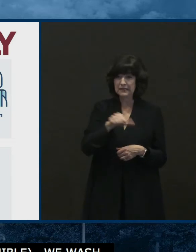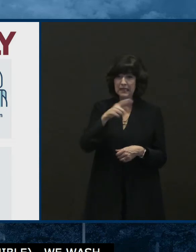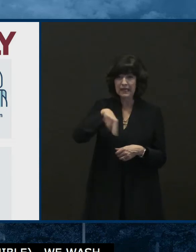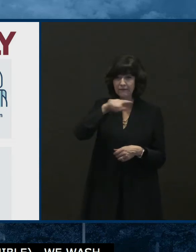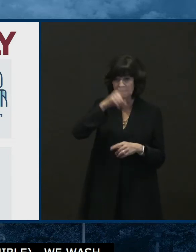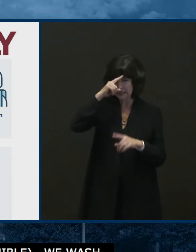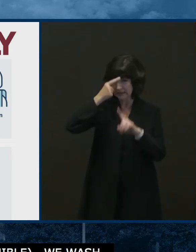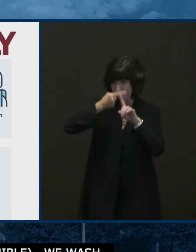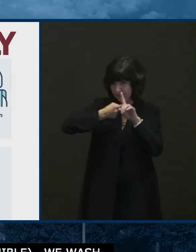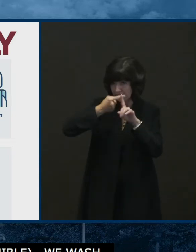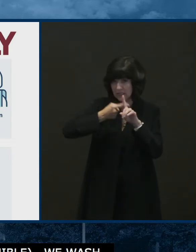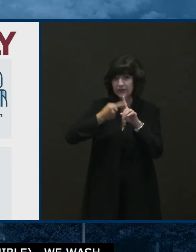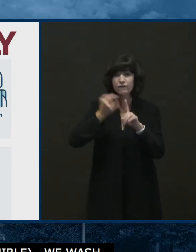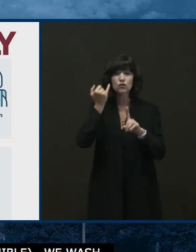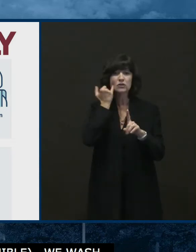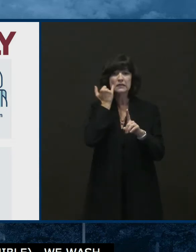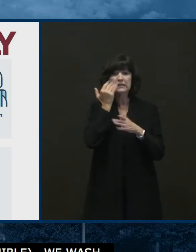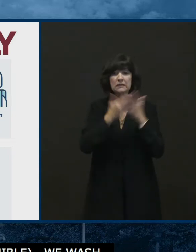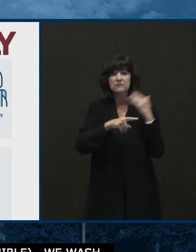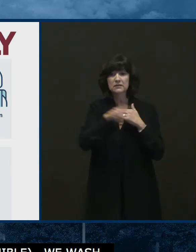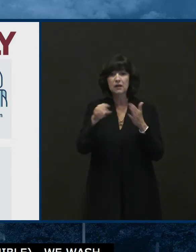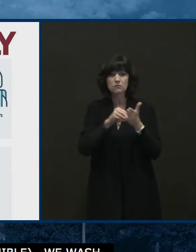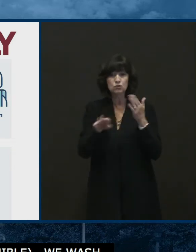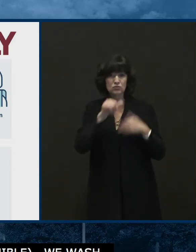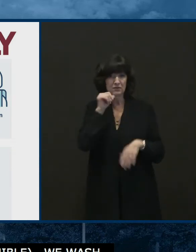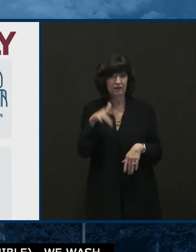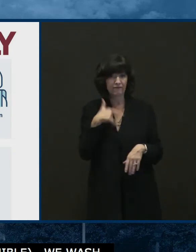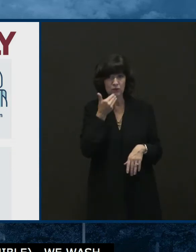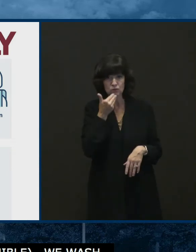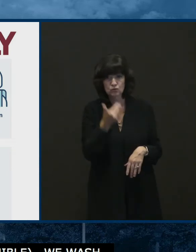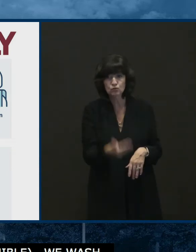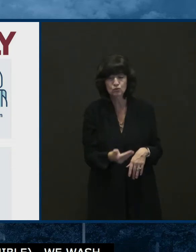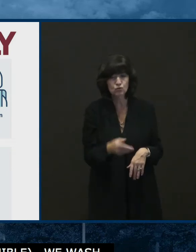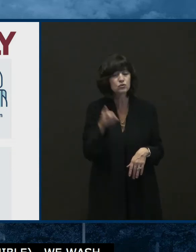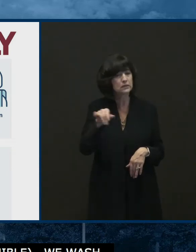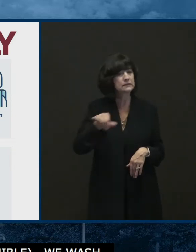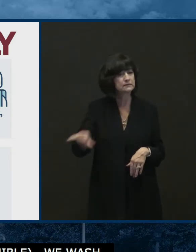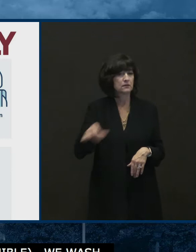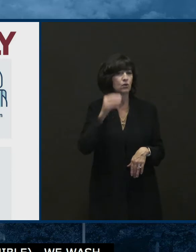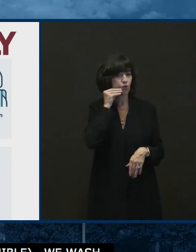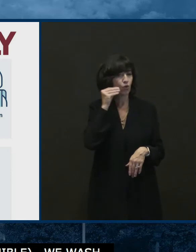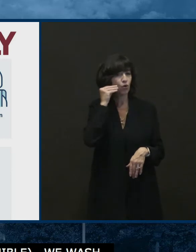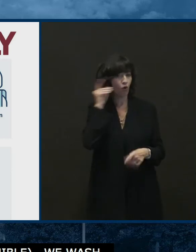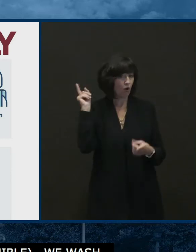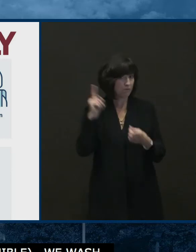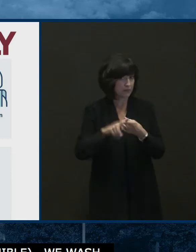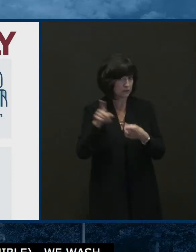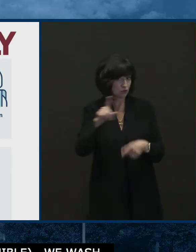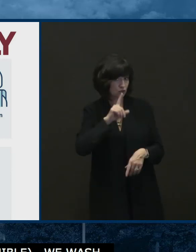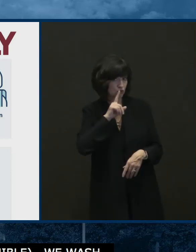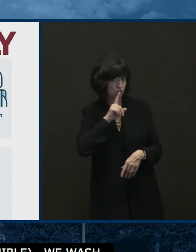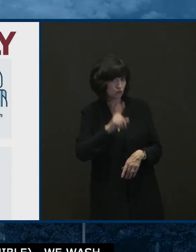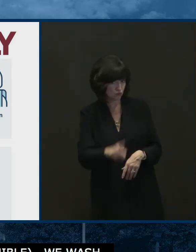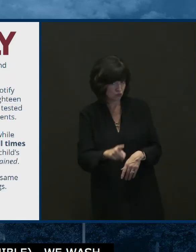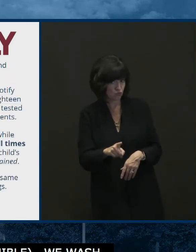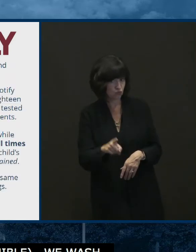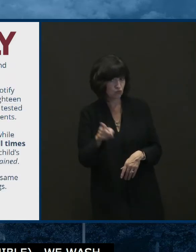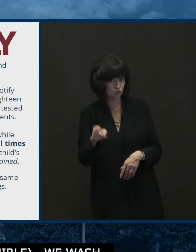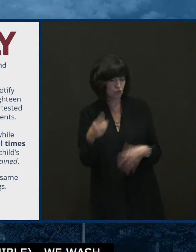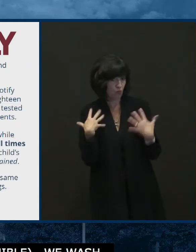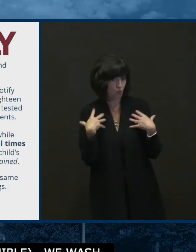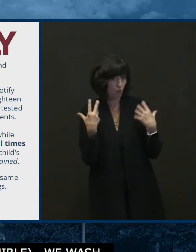fever or not feeling well is detected, that our students stay at home until they're sure what the situation happens to